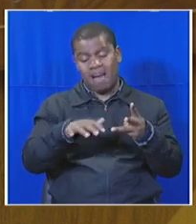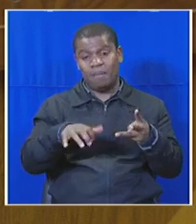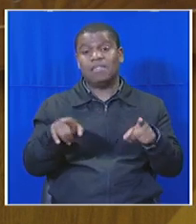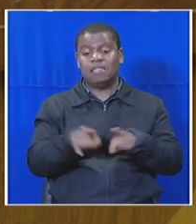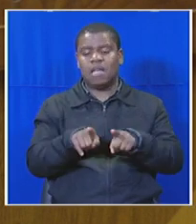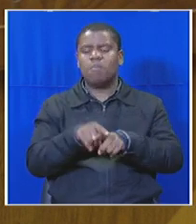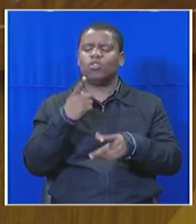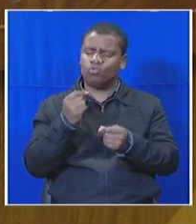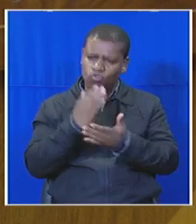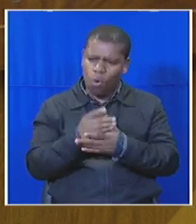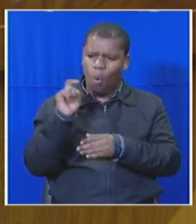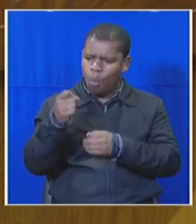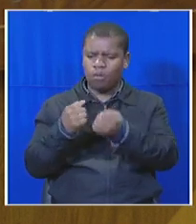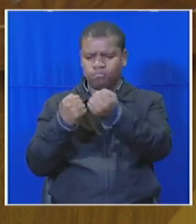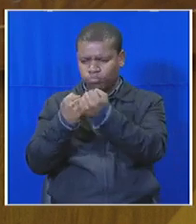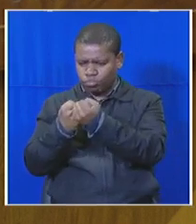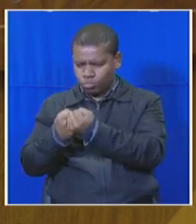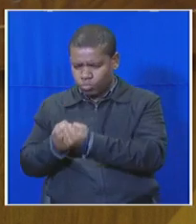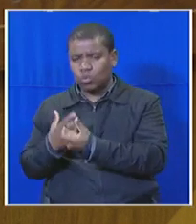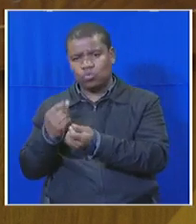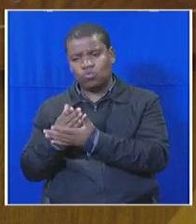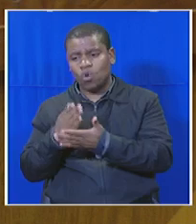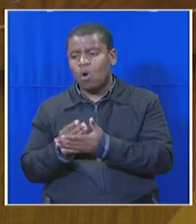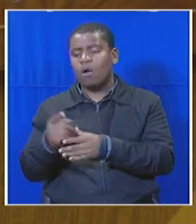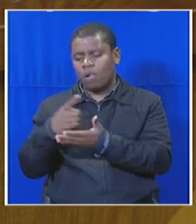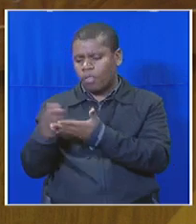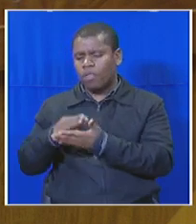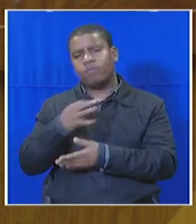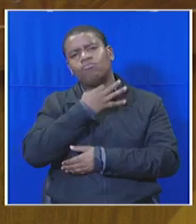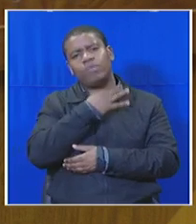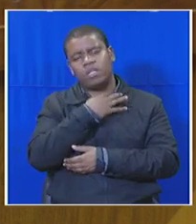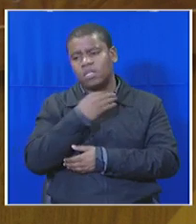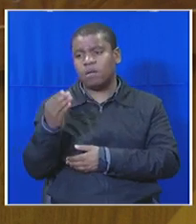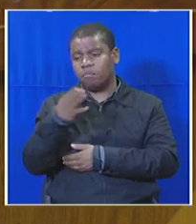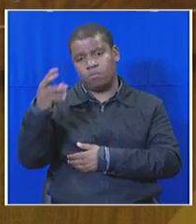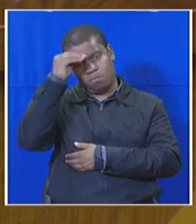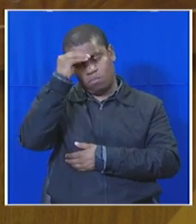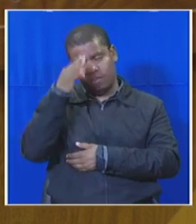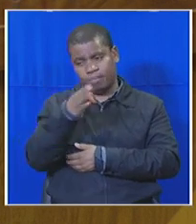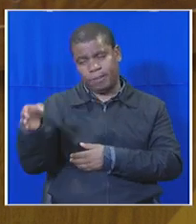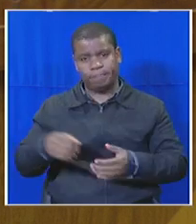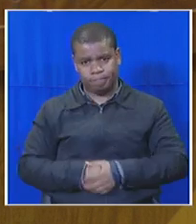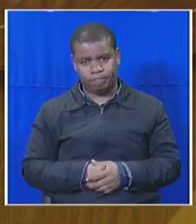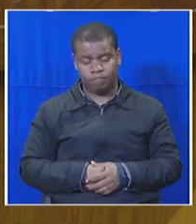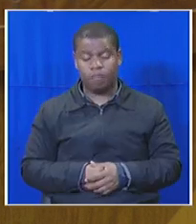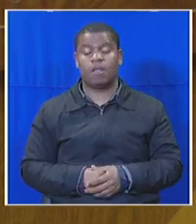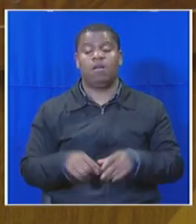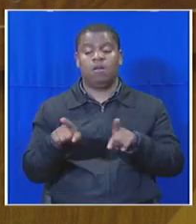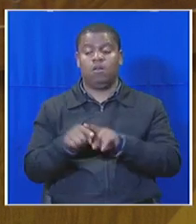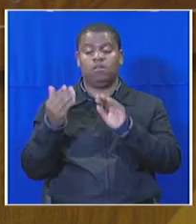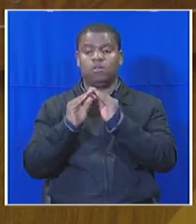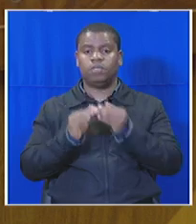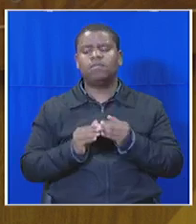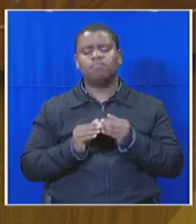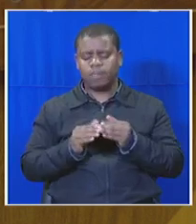and support all their efforts to identify and eliminate all risks to the lives of our officers. Our communities need to be mobilized